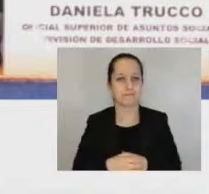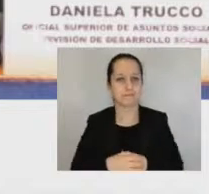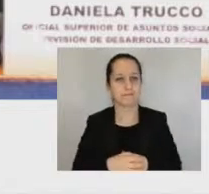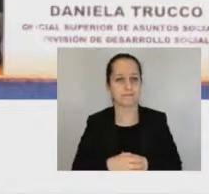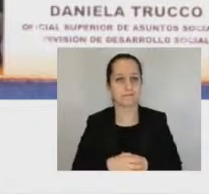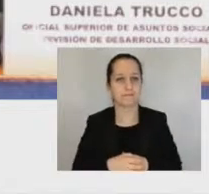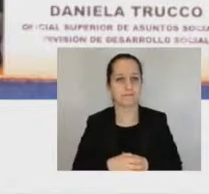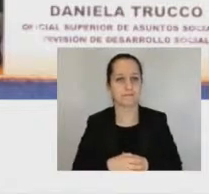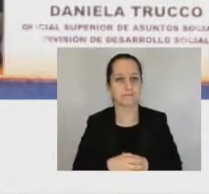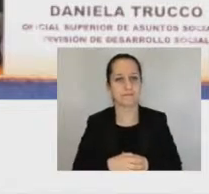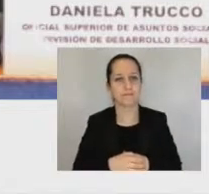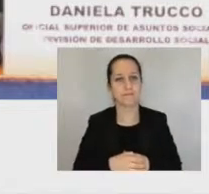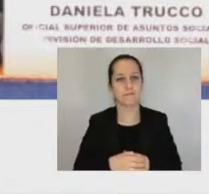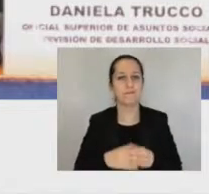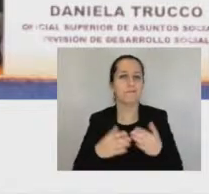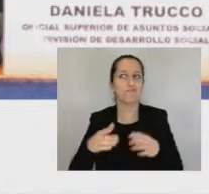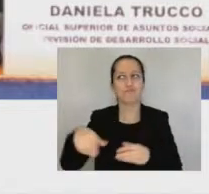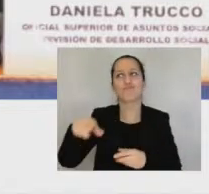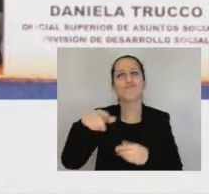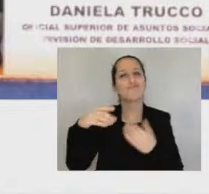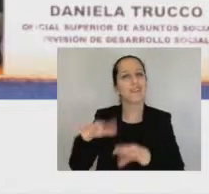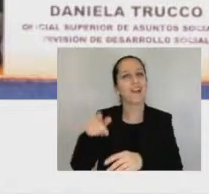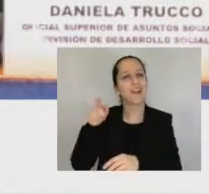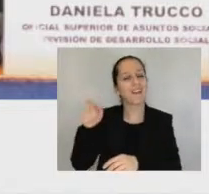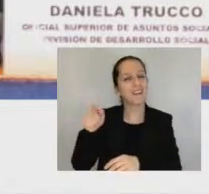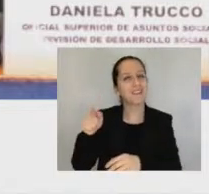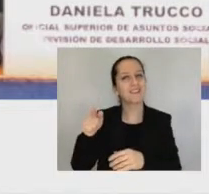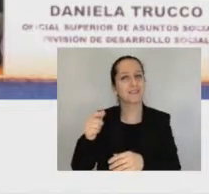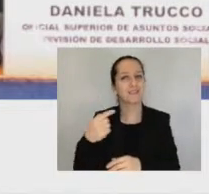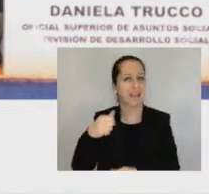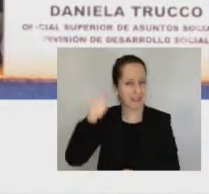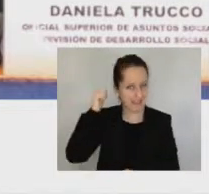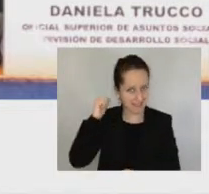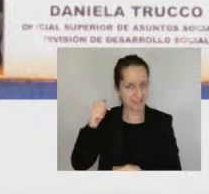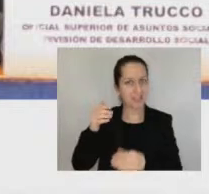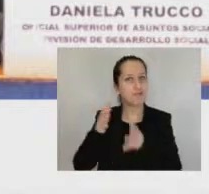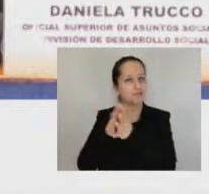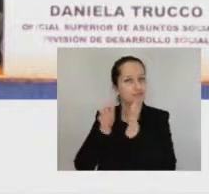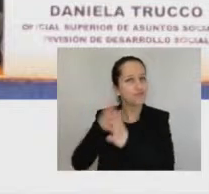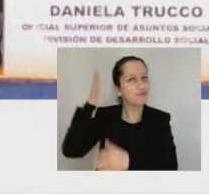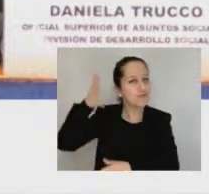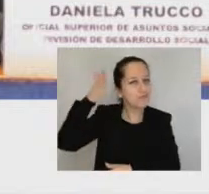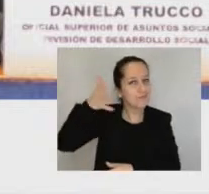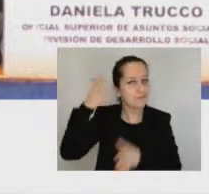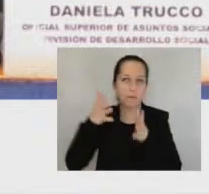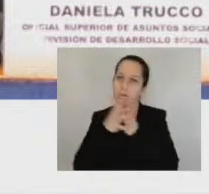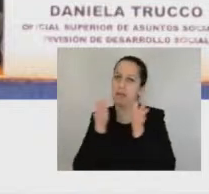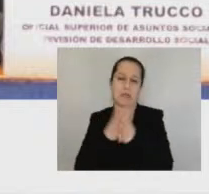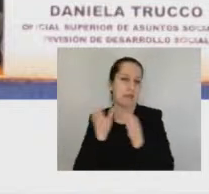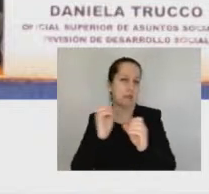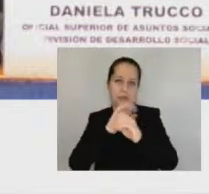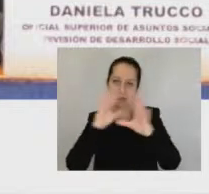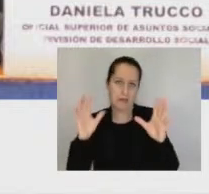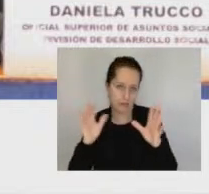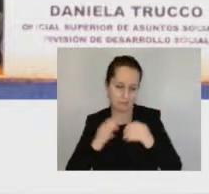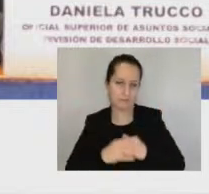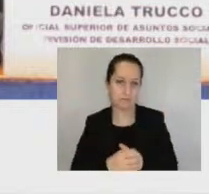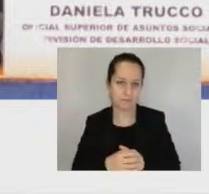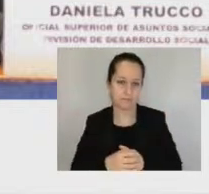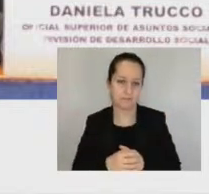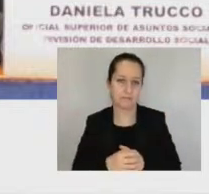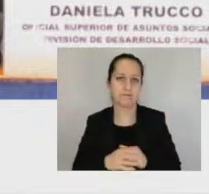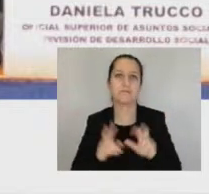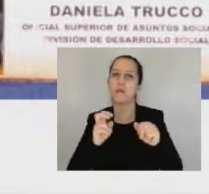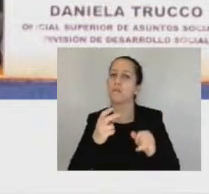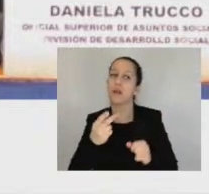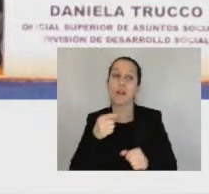We also think it's essential, and as mentioned yesterday by our keynote speaker, Professor